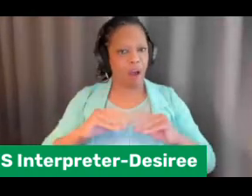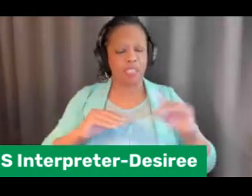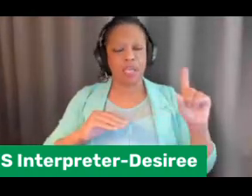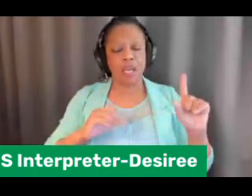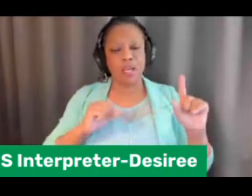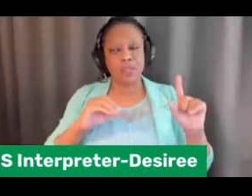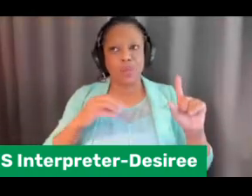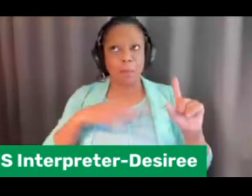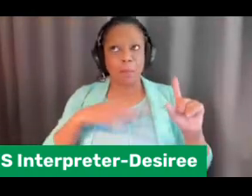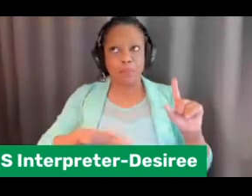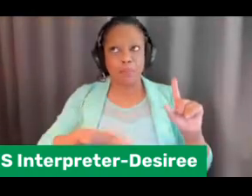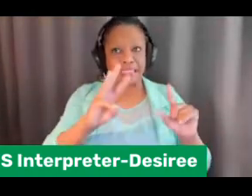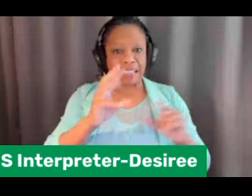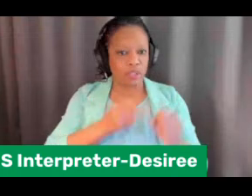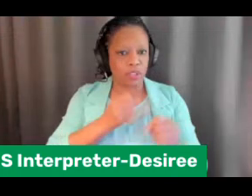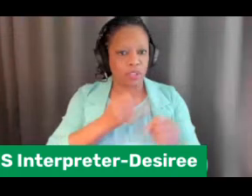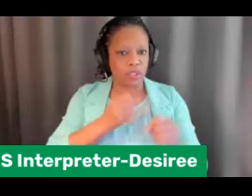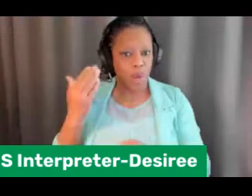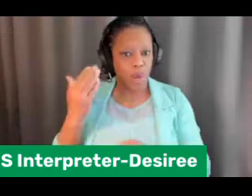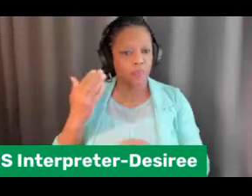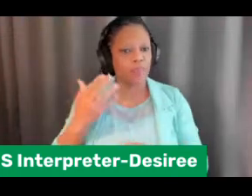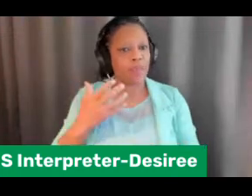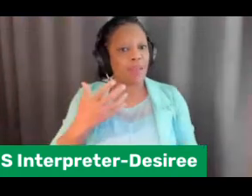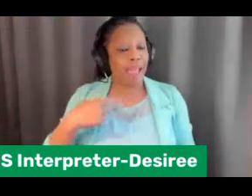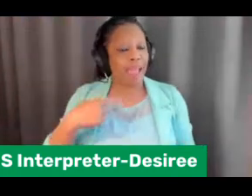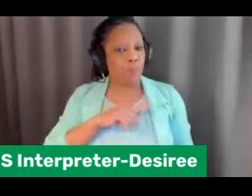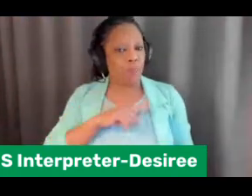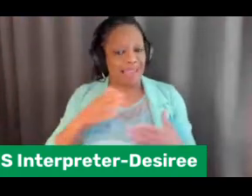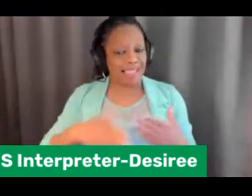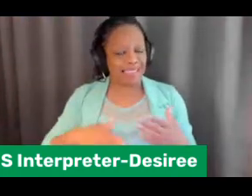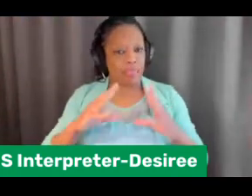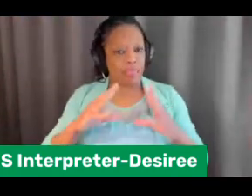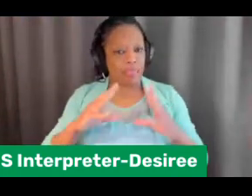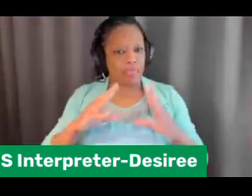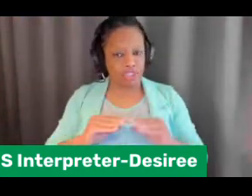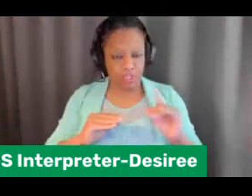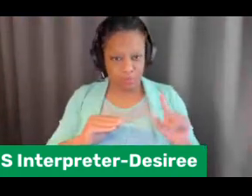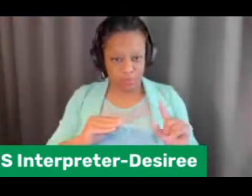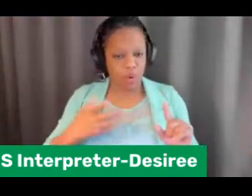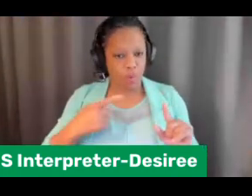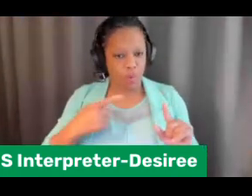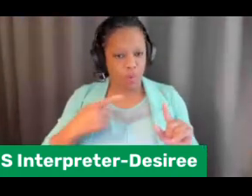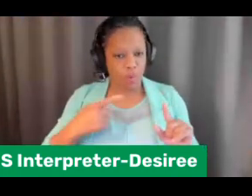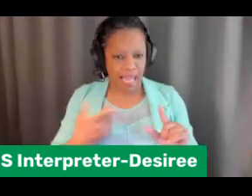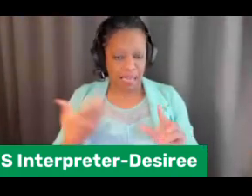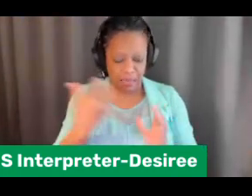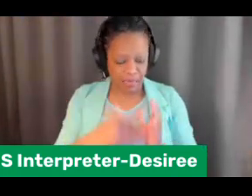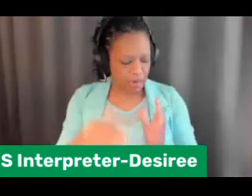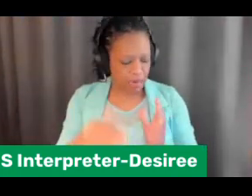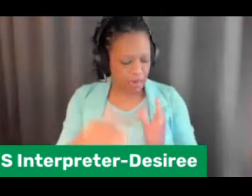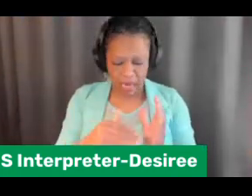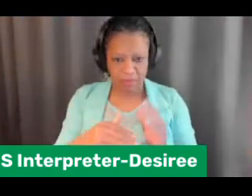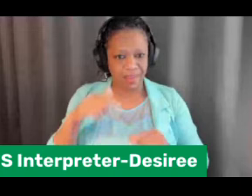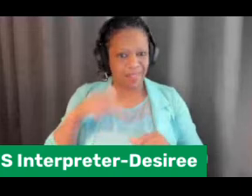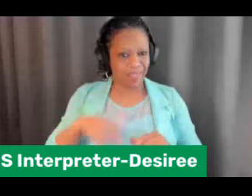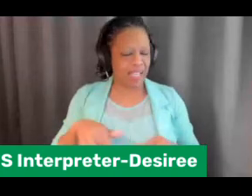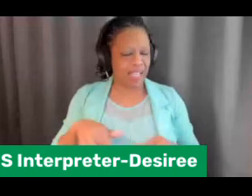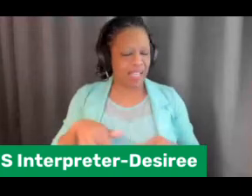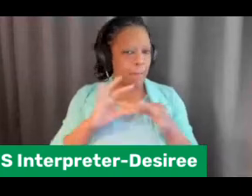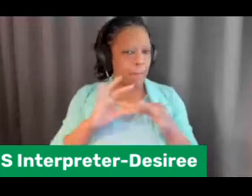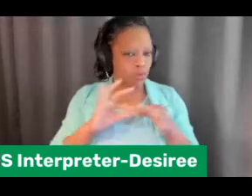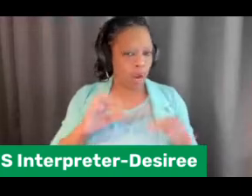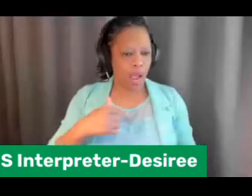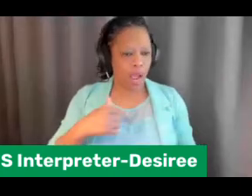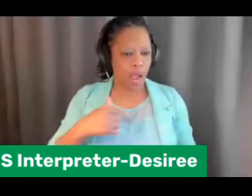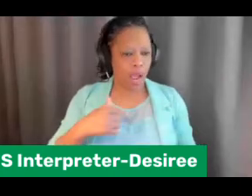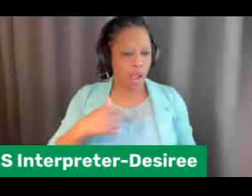years ago. And we ended our session by saying over and over this mantra: I love you. I got